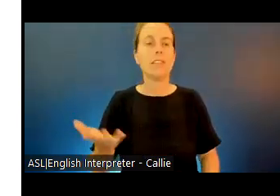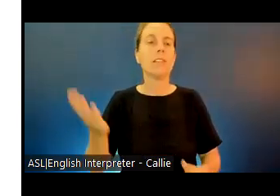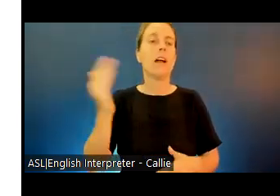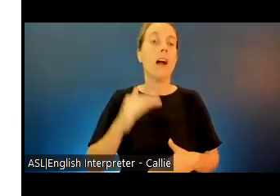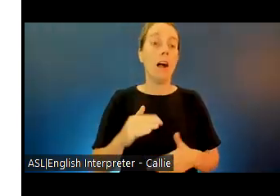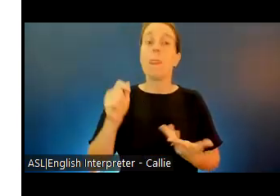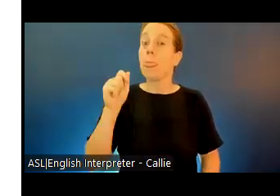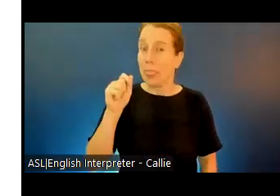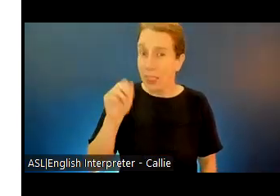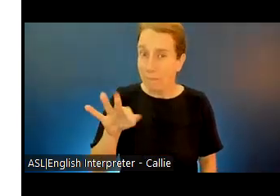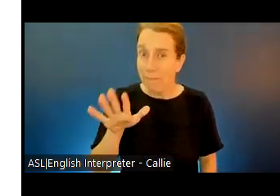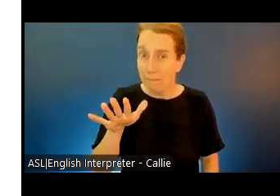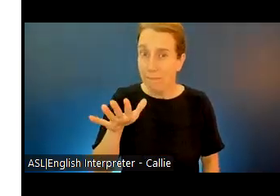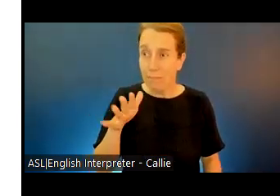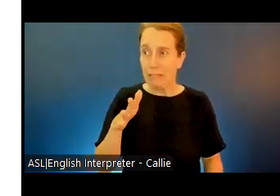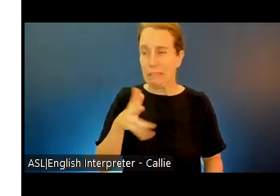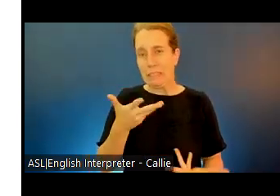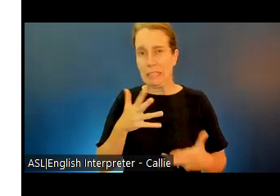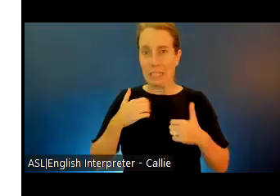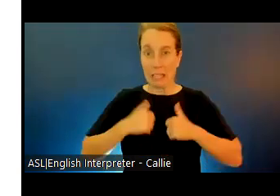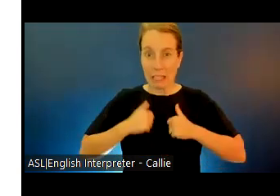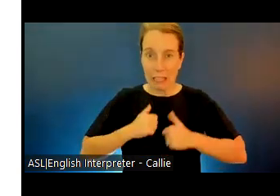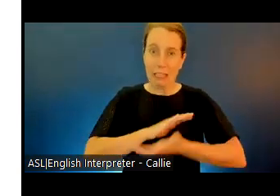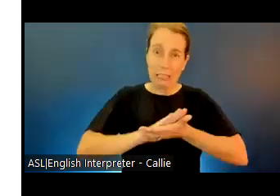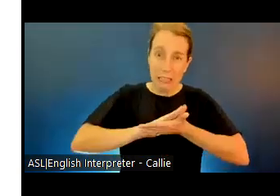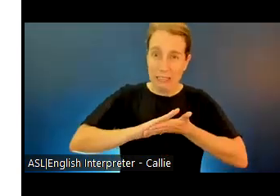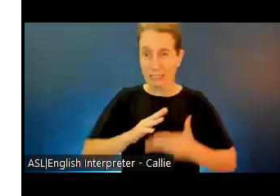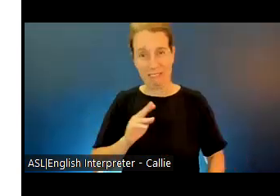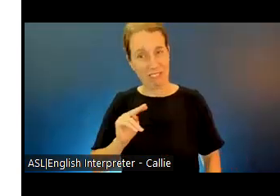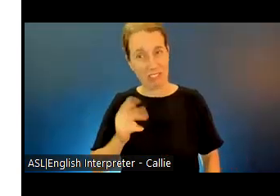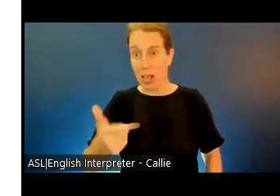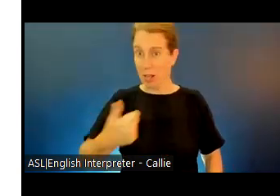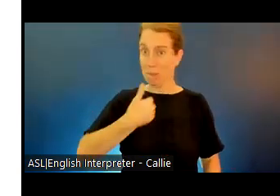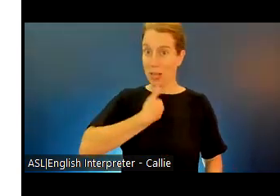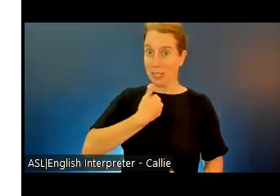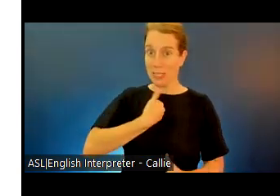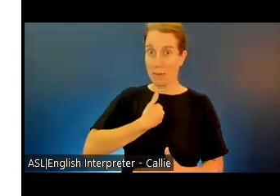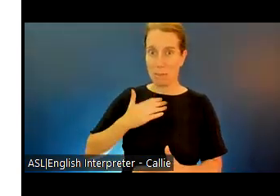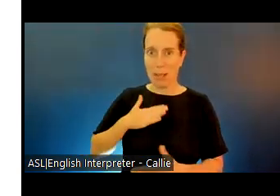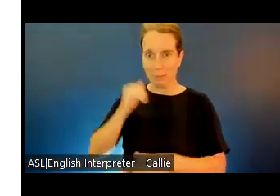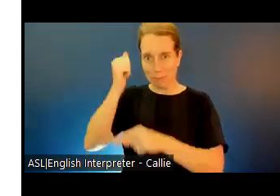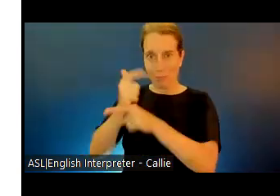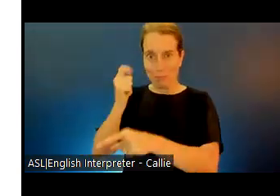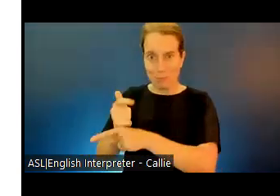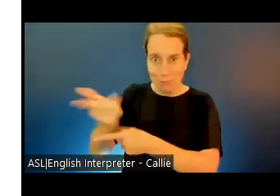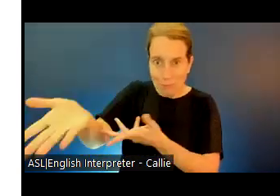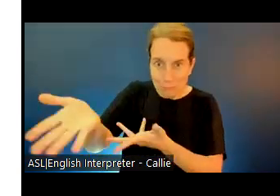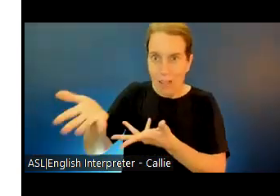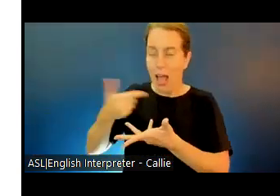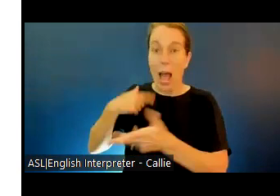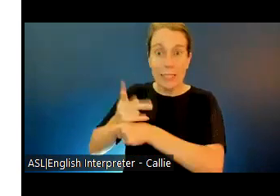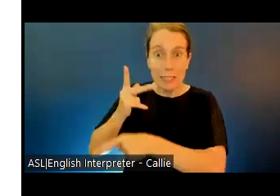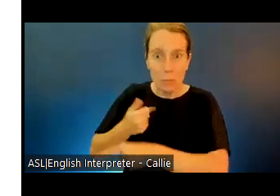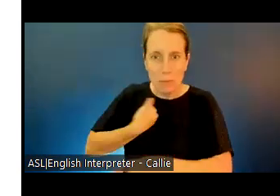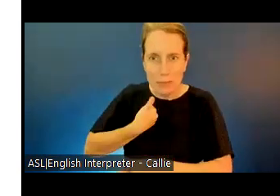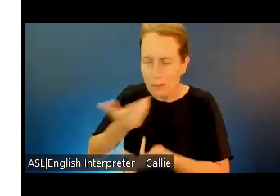medically complex siblings. If I am looking at my sibling and it's very obvious to me that their teeth are not being brushed, their face is not